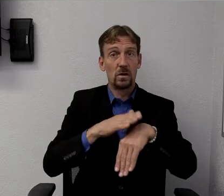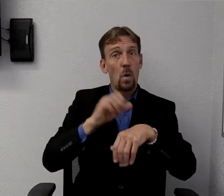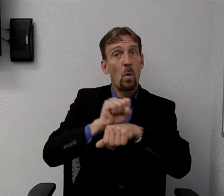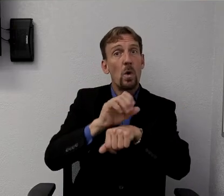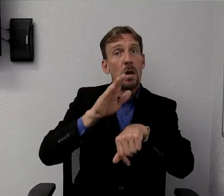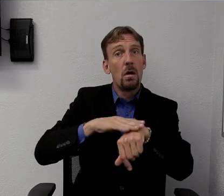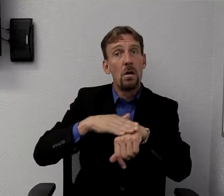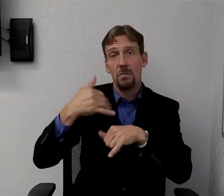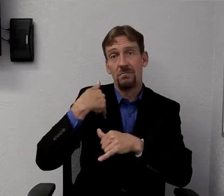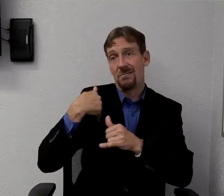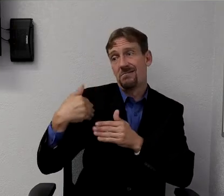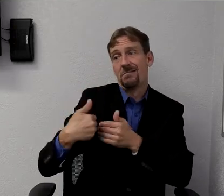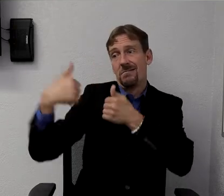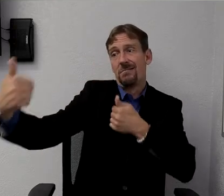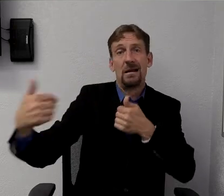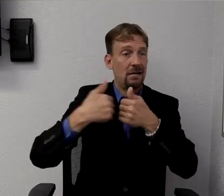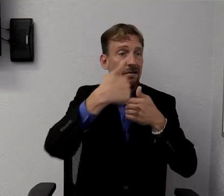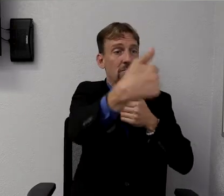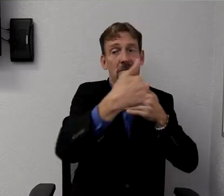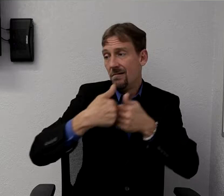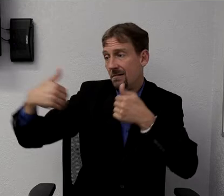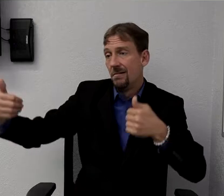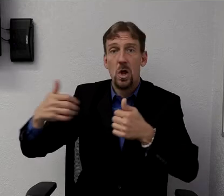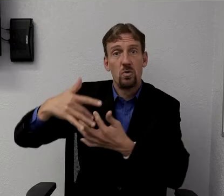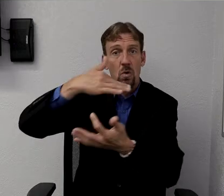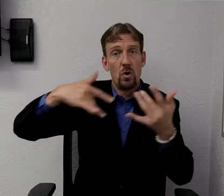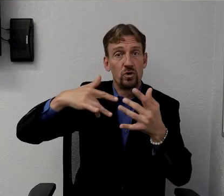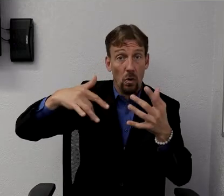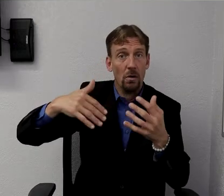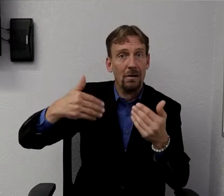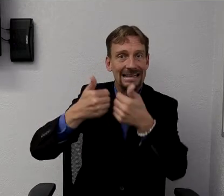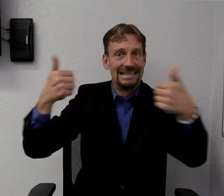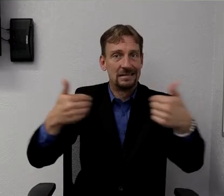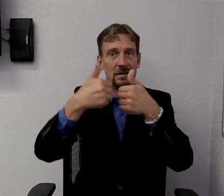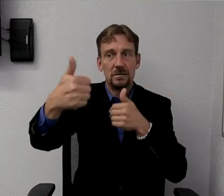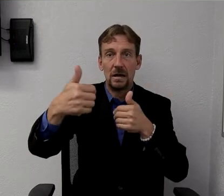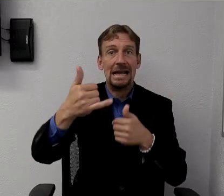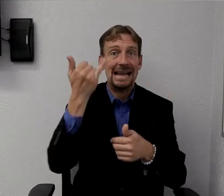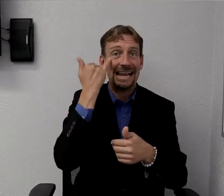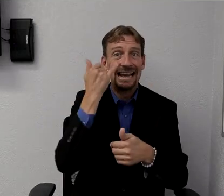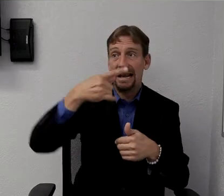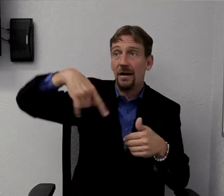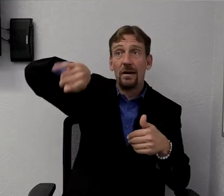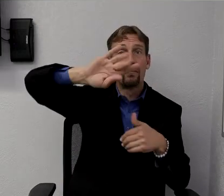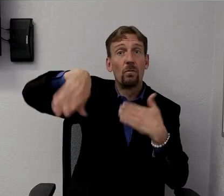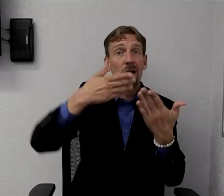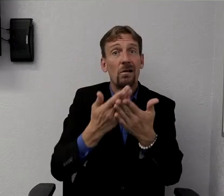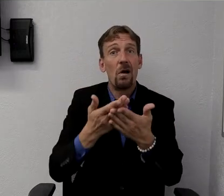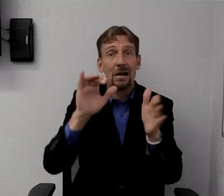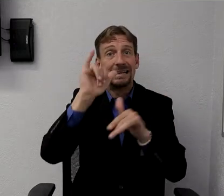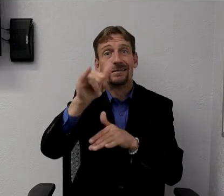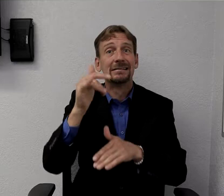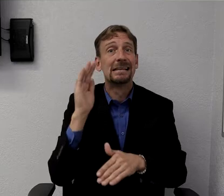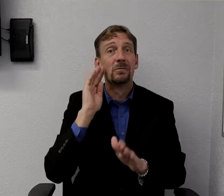human being. If everybody did that, the risk of exposure would go down significantly. So I